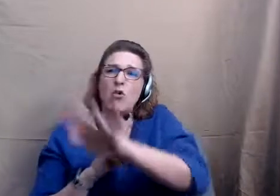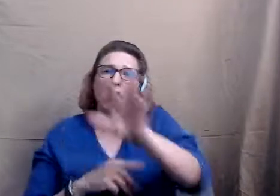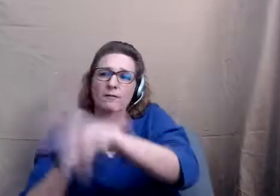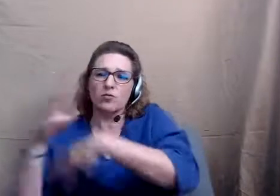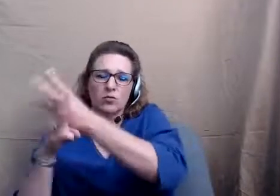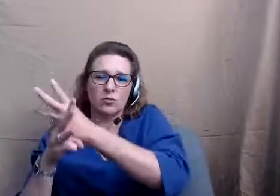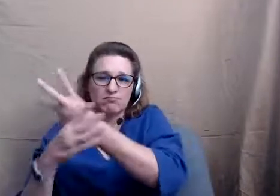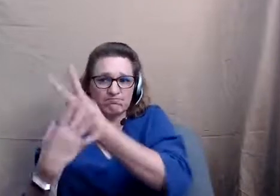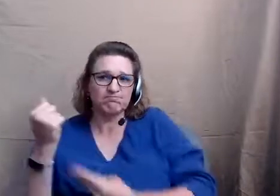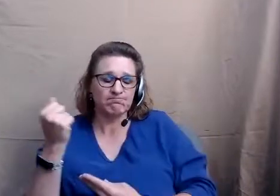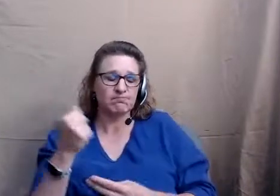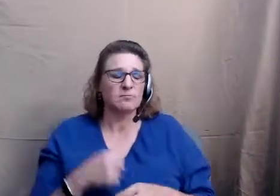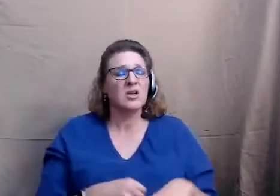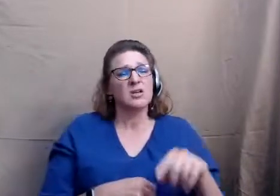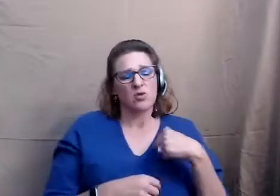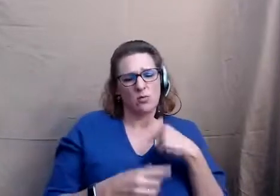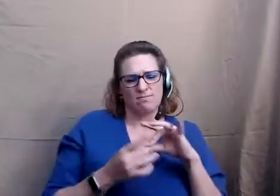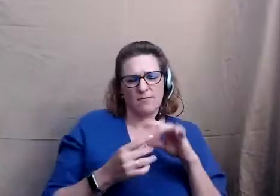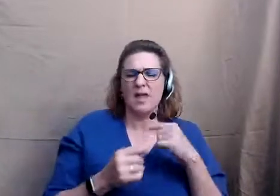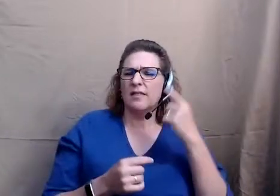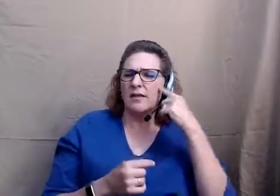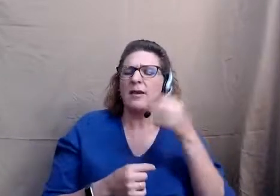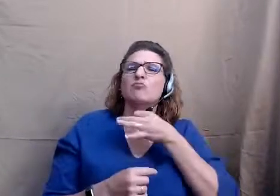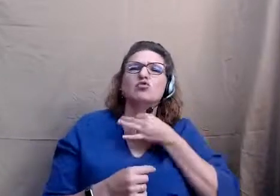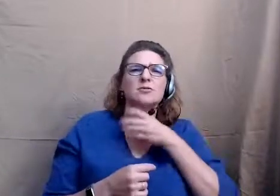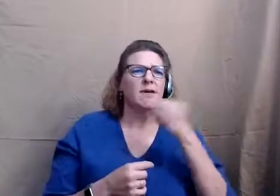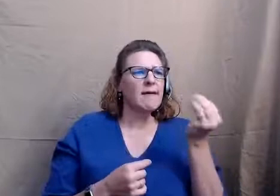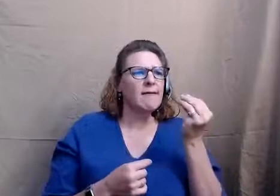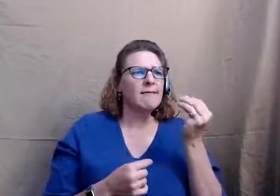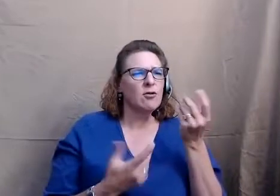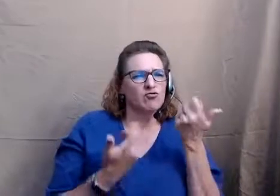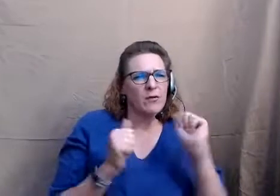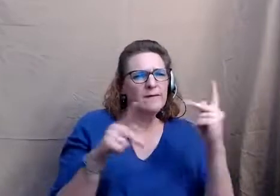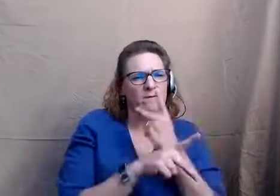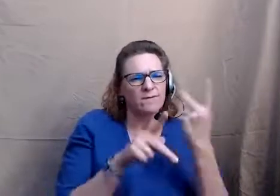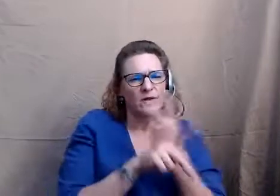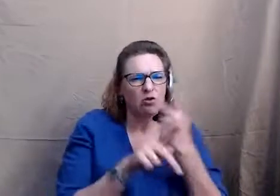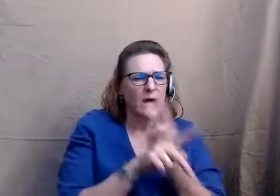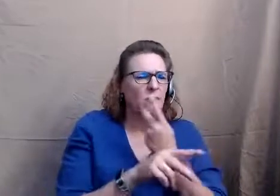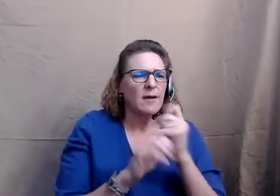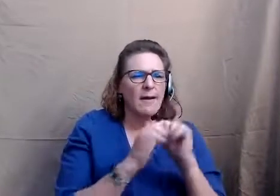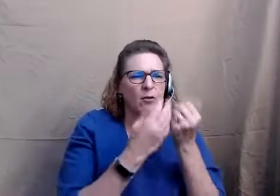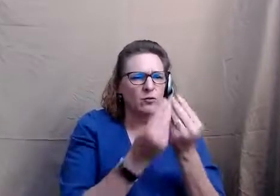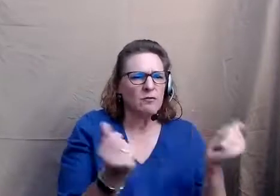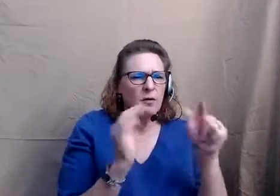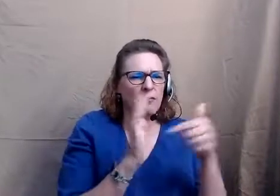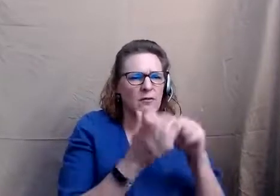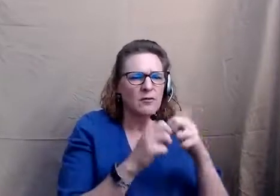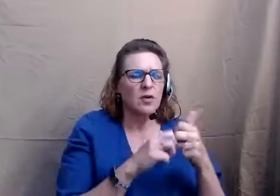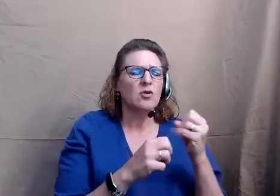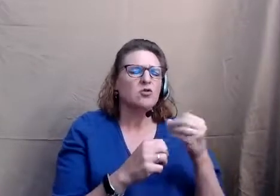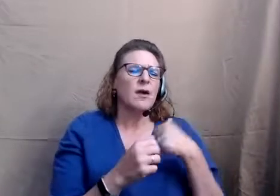and thinking about curiosity and exploration, I'm going to ask Professor Goodmark a couple of questions to start off that section of this